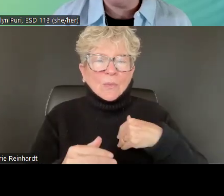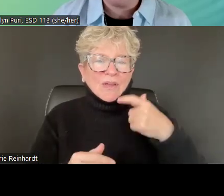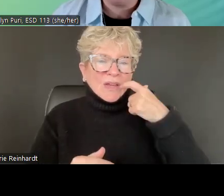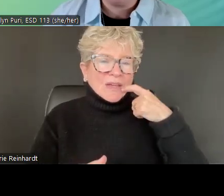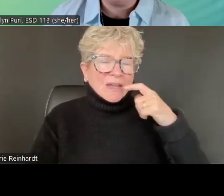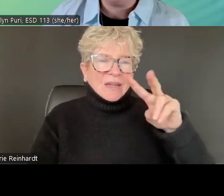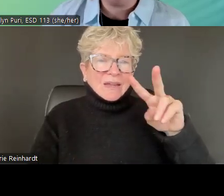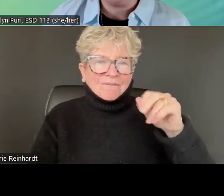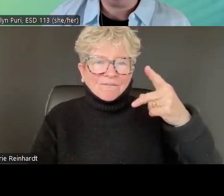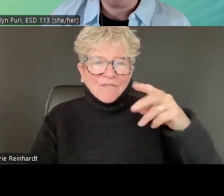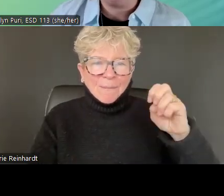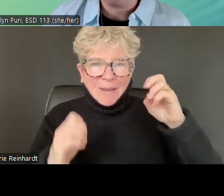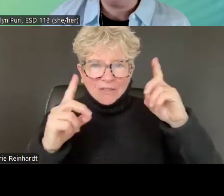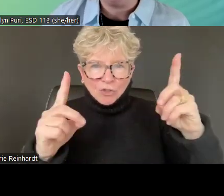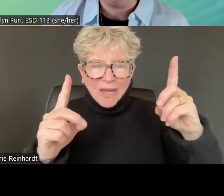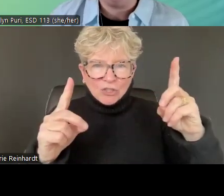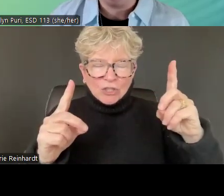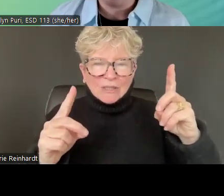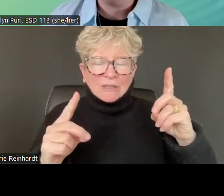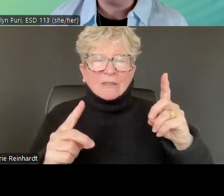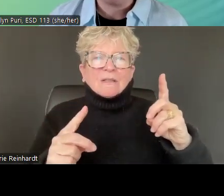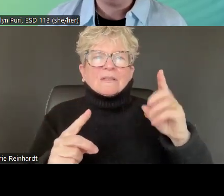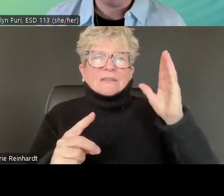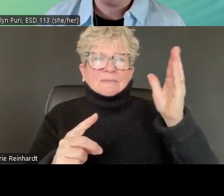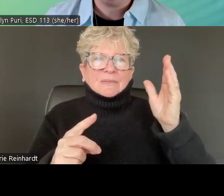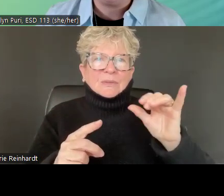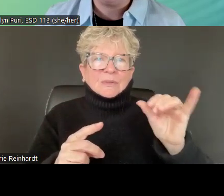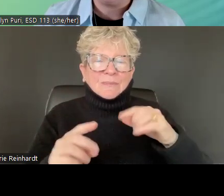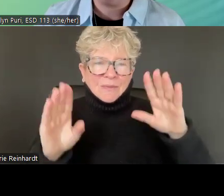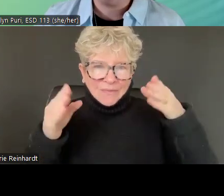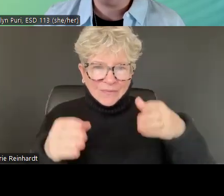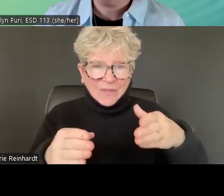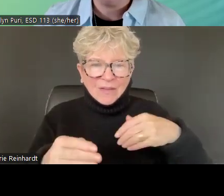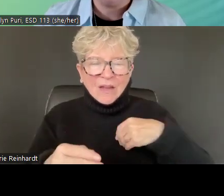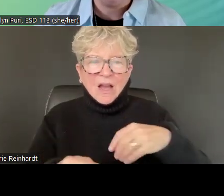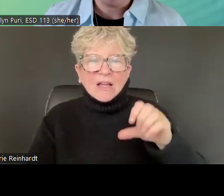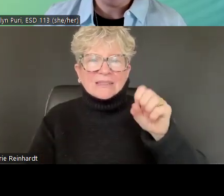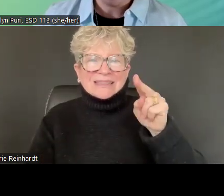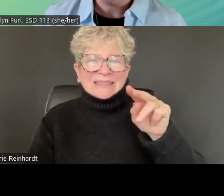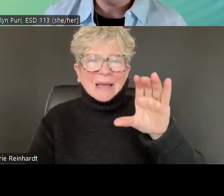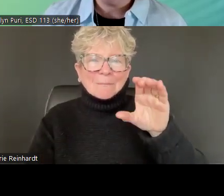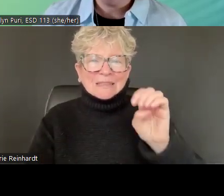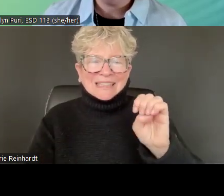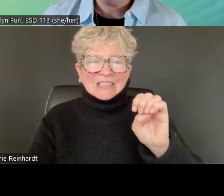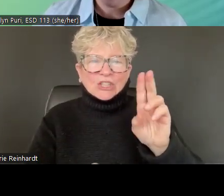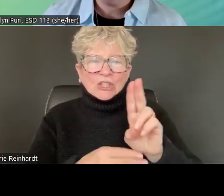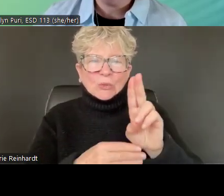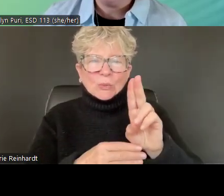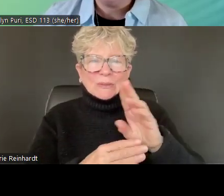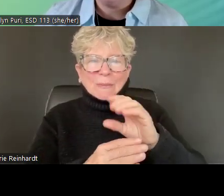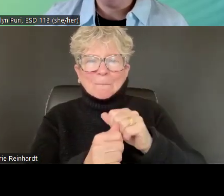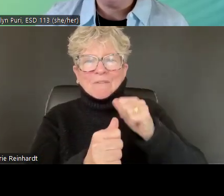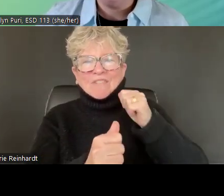vape education that focuses on substance use prevention. So most of